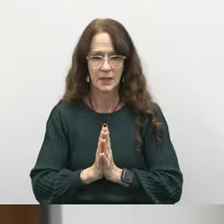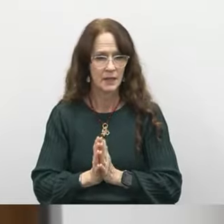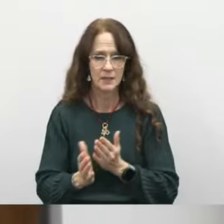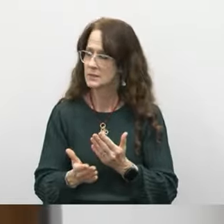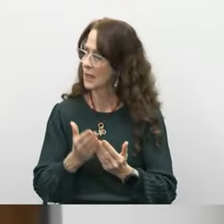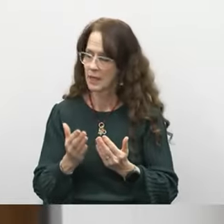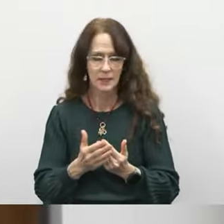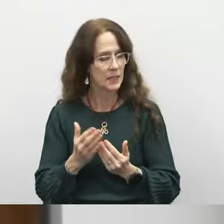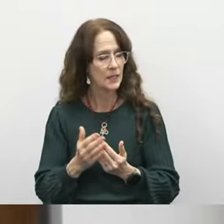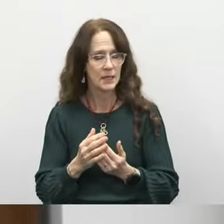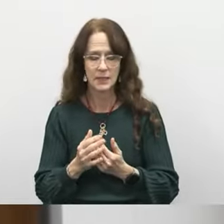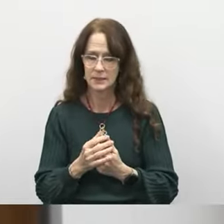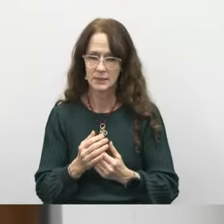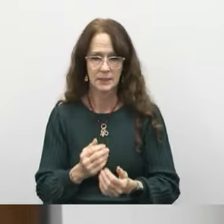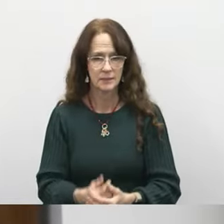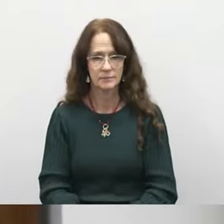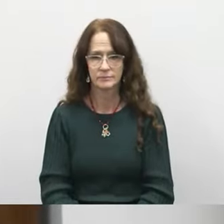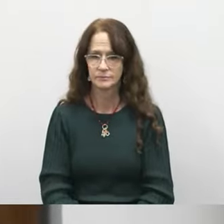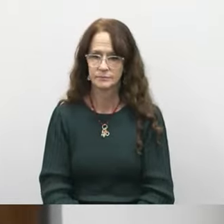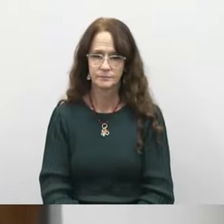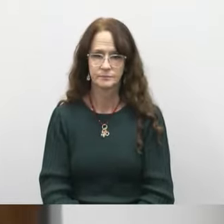easy on anyone really.